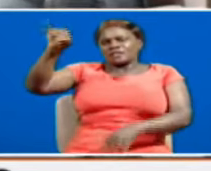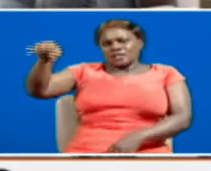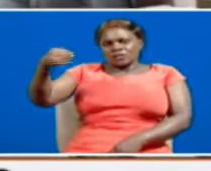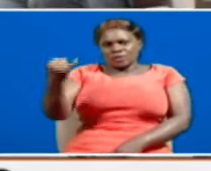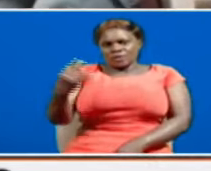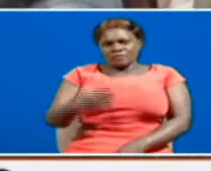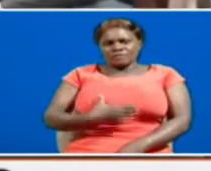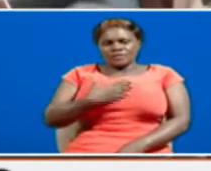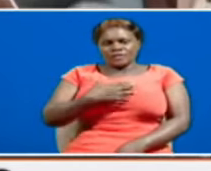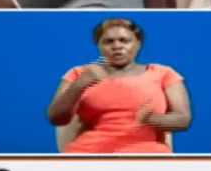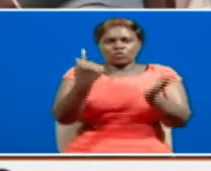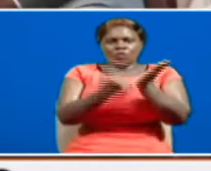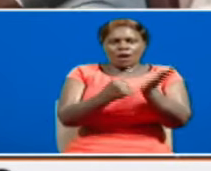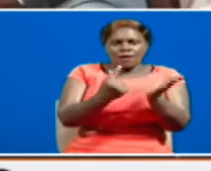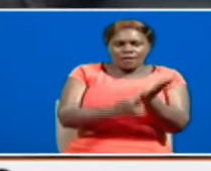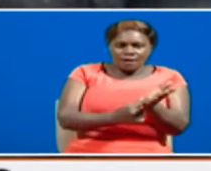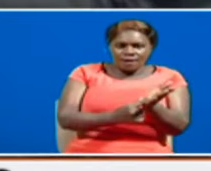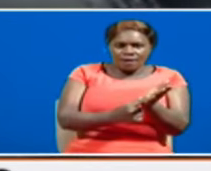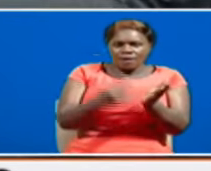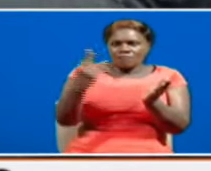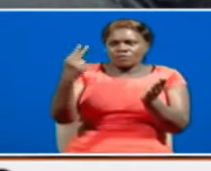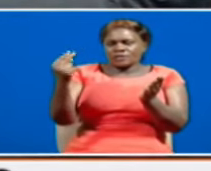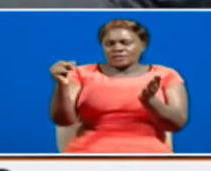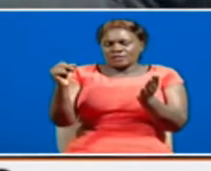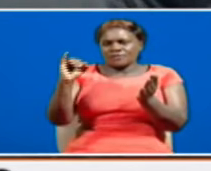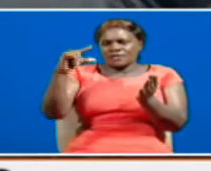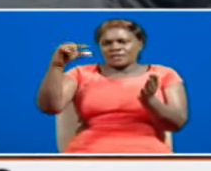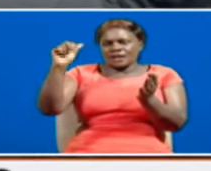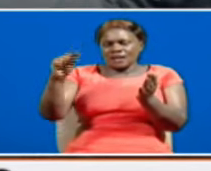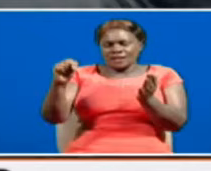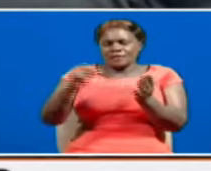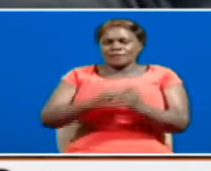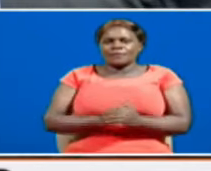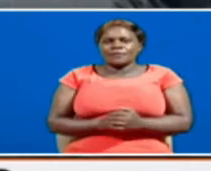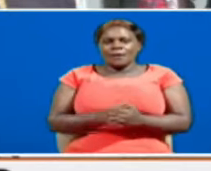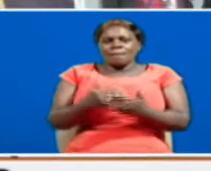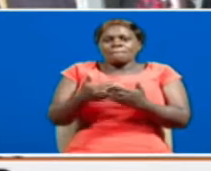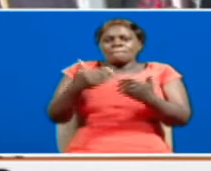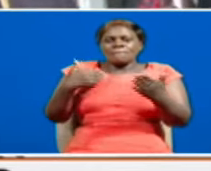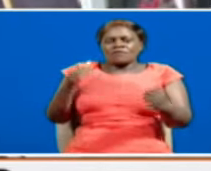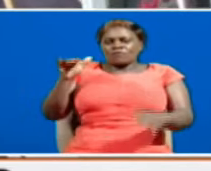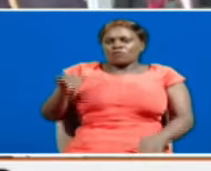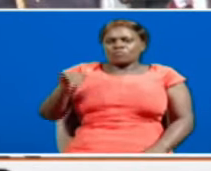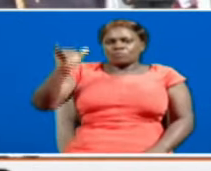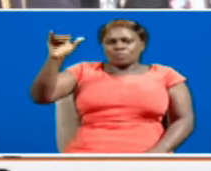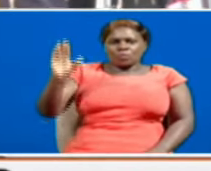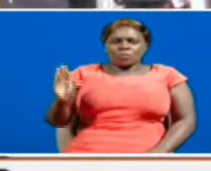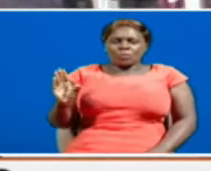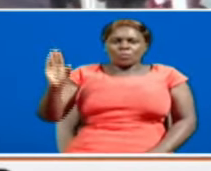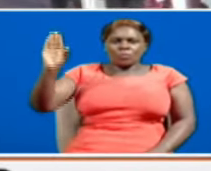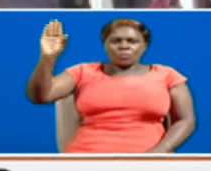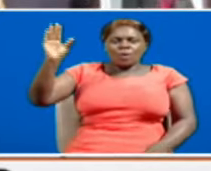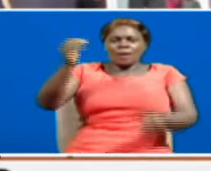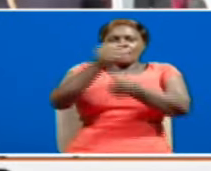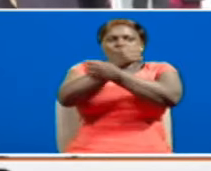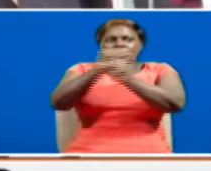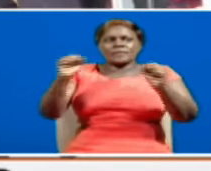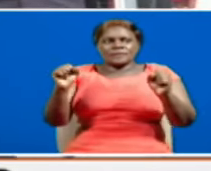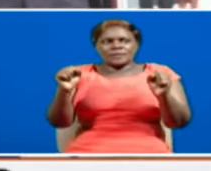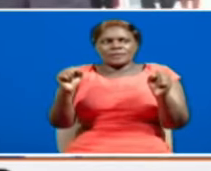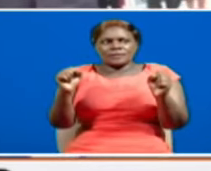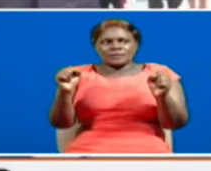he visited Uganda for the 42nd IGAD summit in Kampala before attending the swearing-in ceremony of President